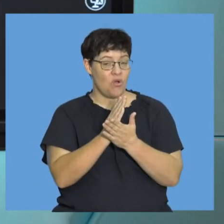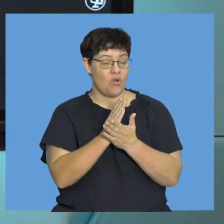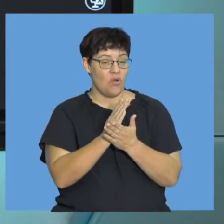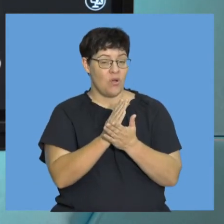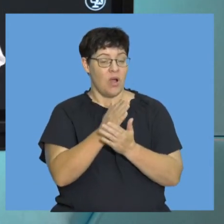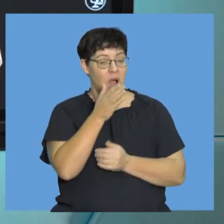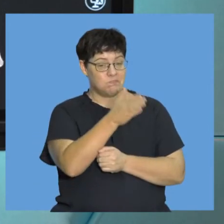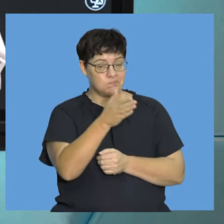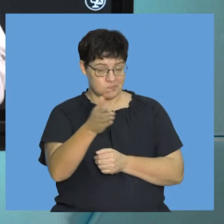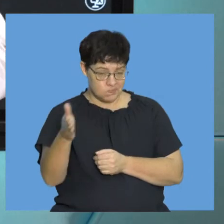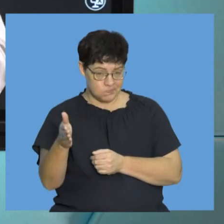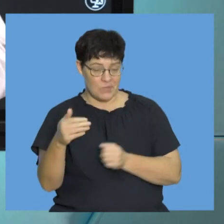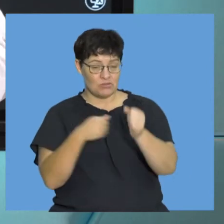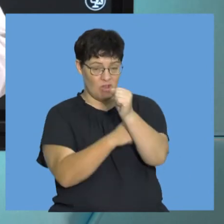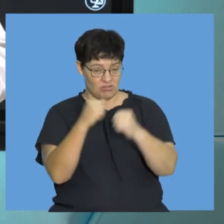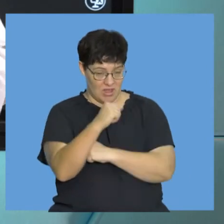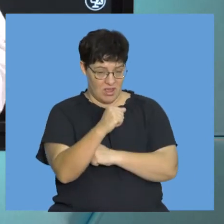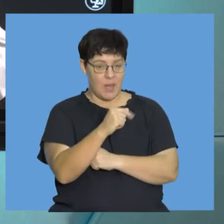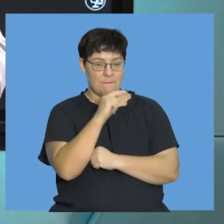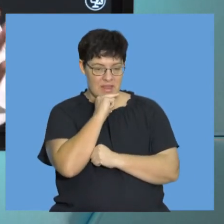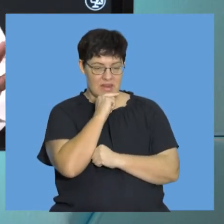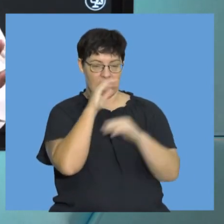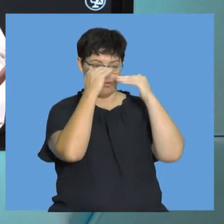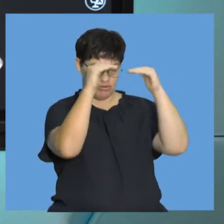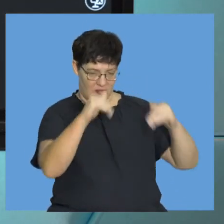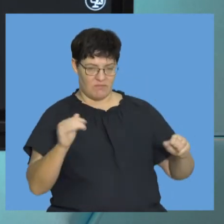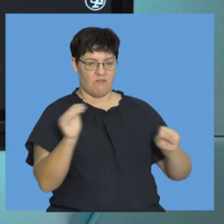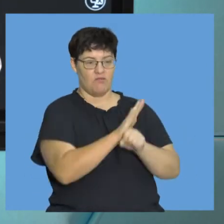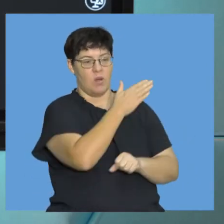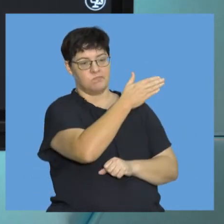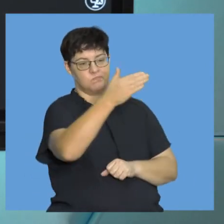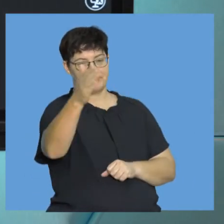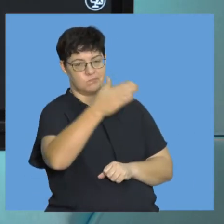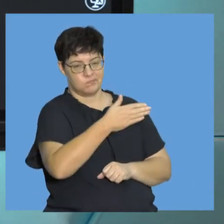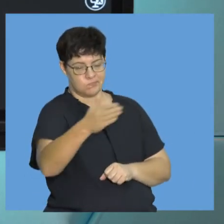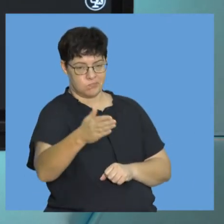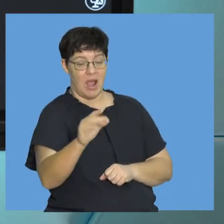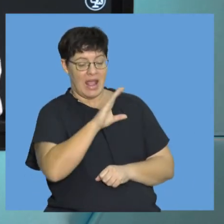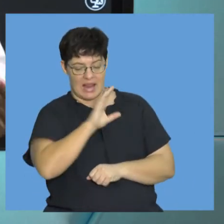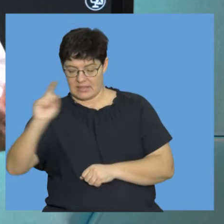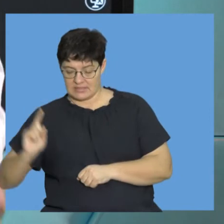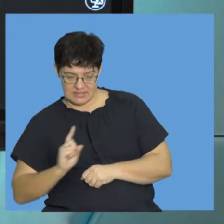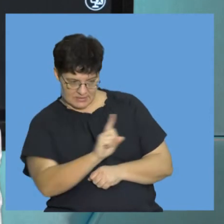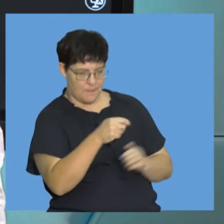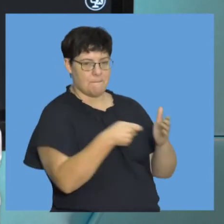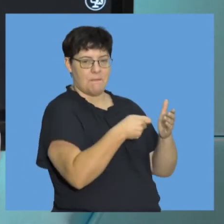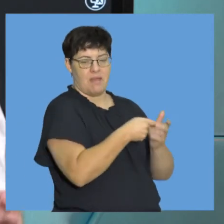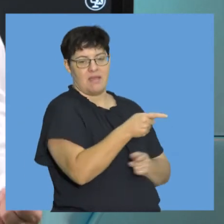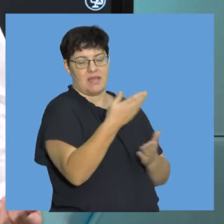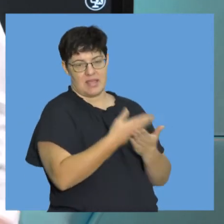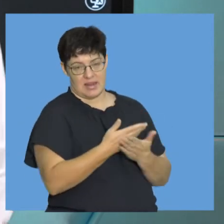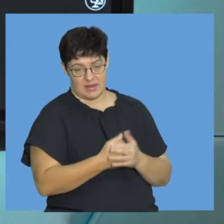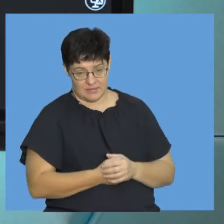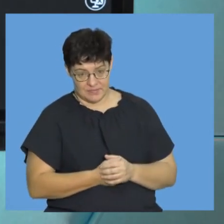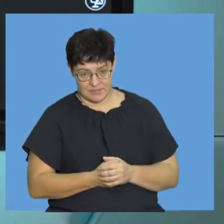place which will ensure that our shelves are fully stocked and that we can service our customer base.